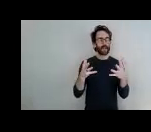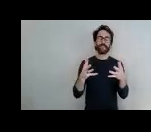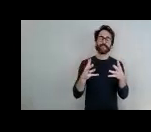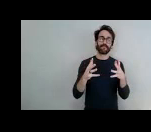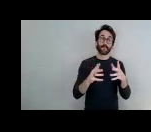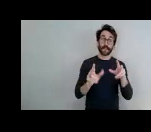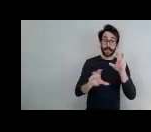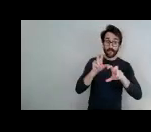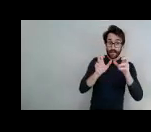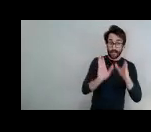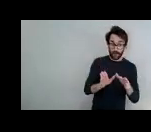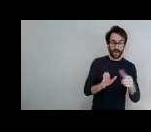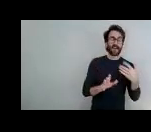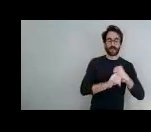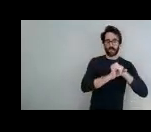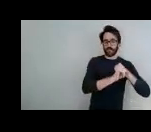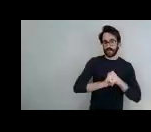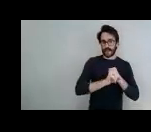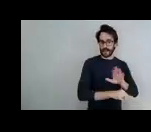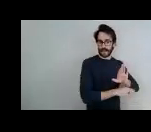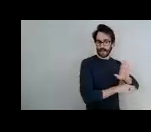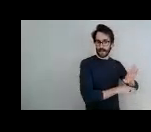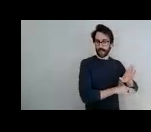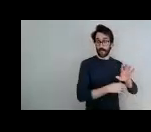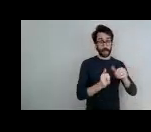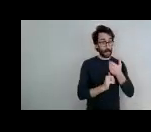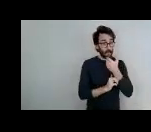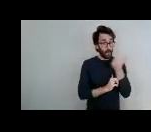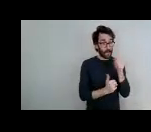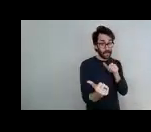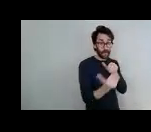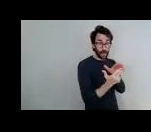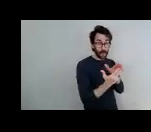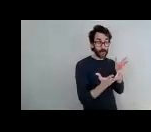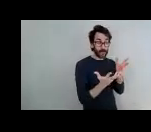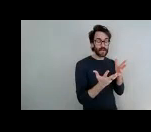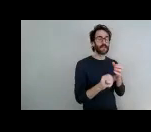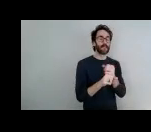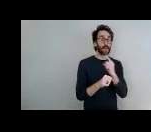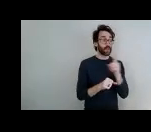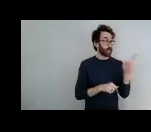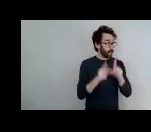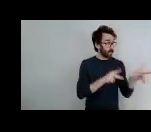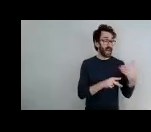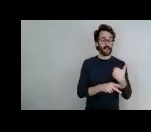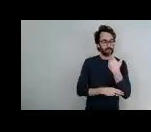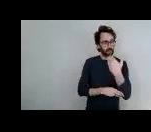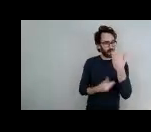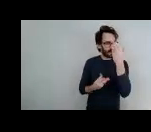investors. And one of the best ways to provide protection is to ensure that people have access to good